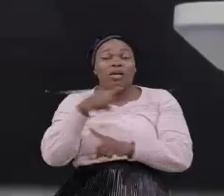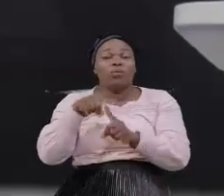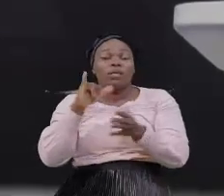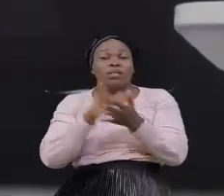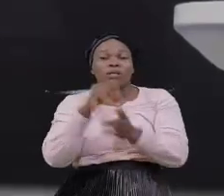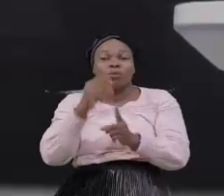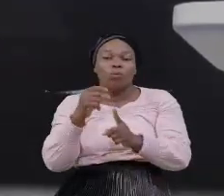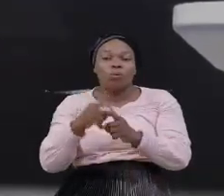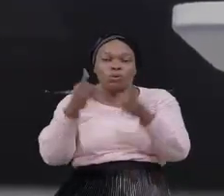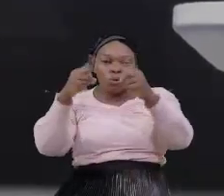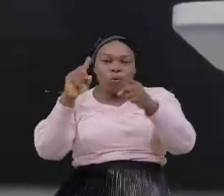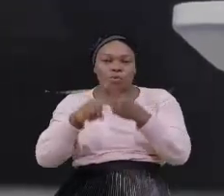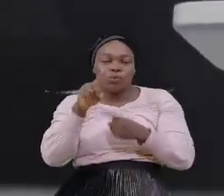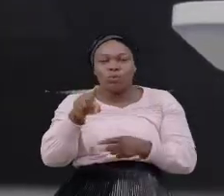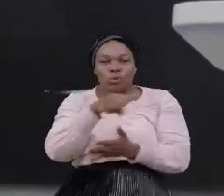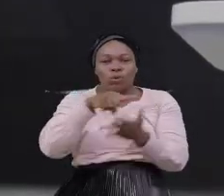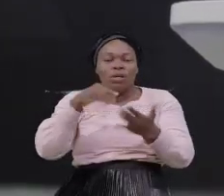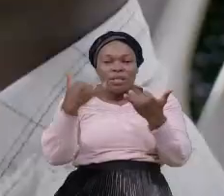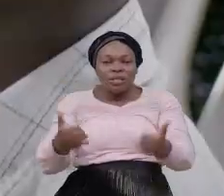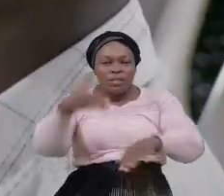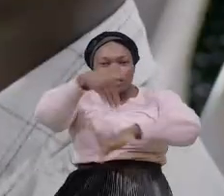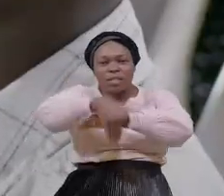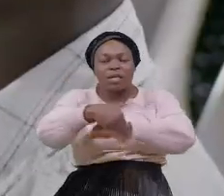go. Demons will go.